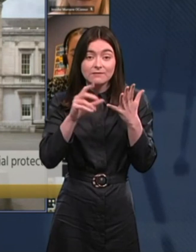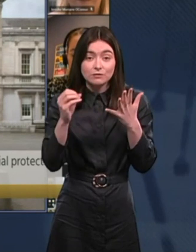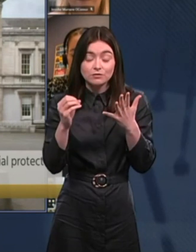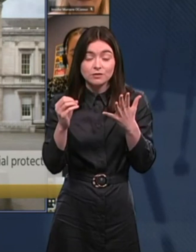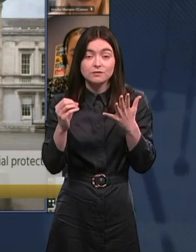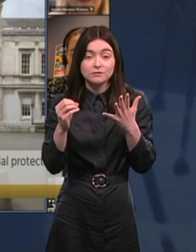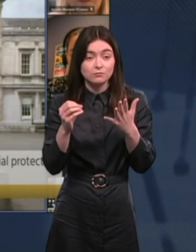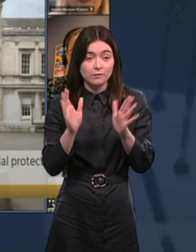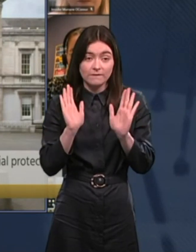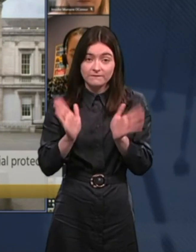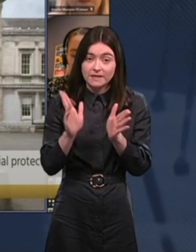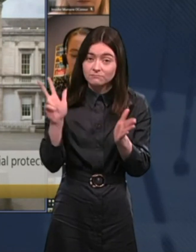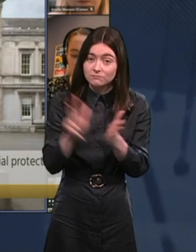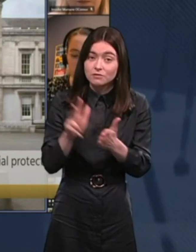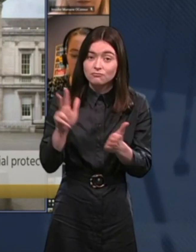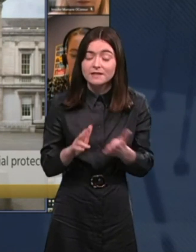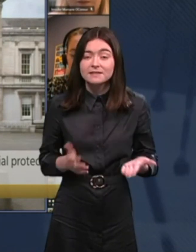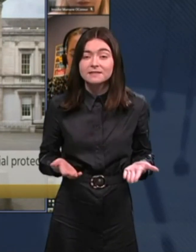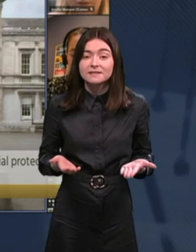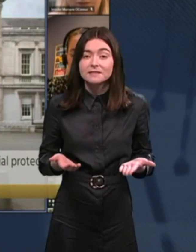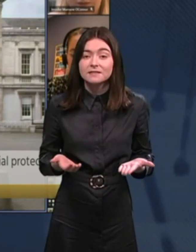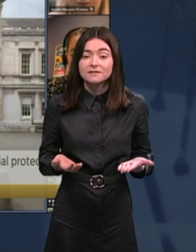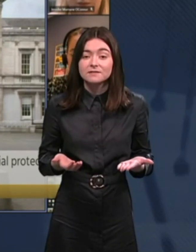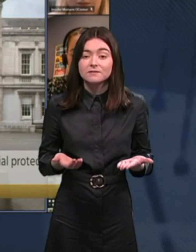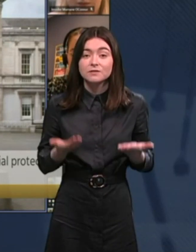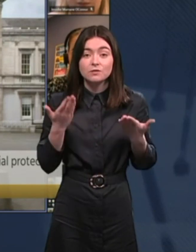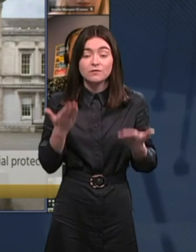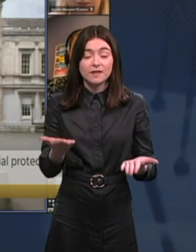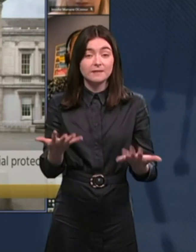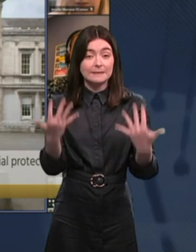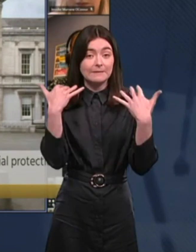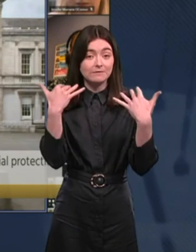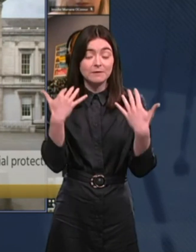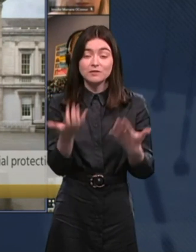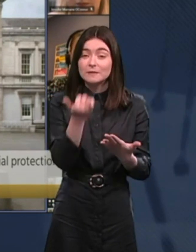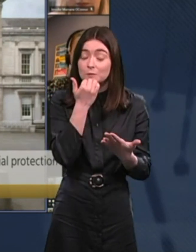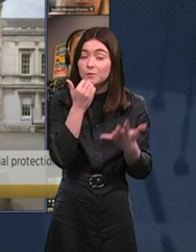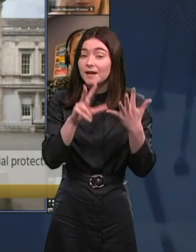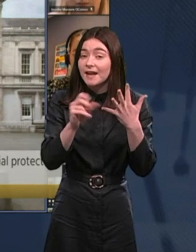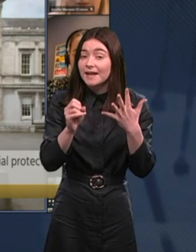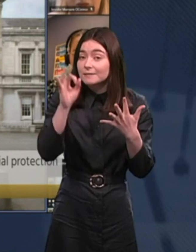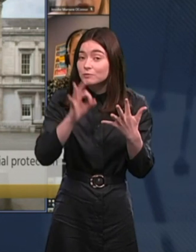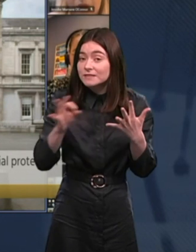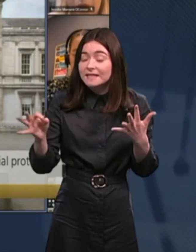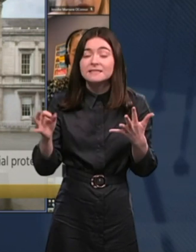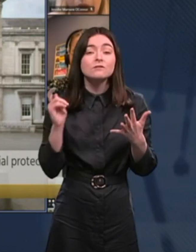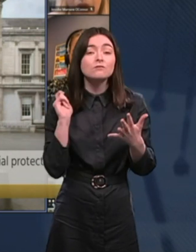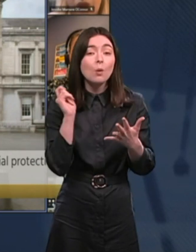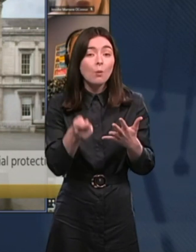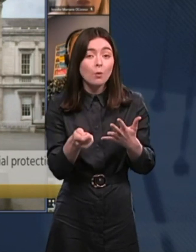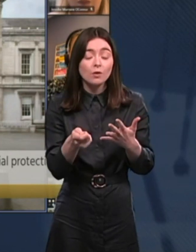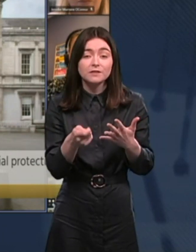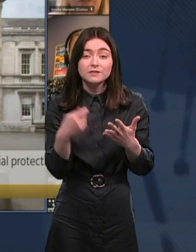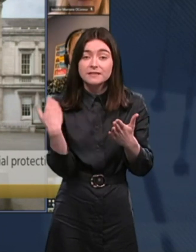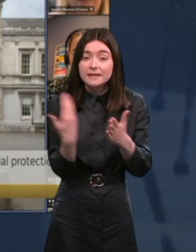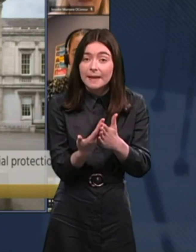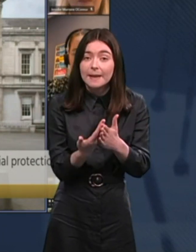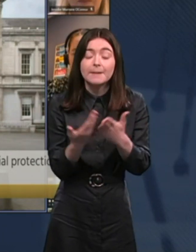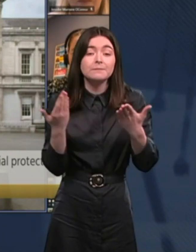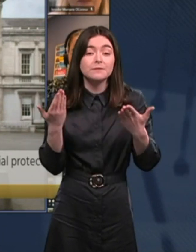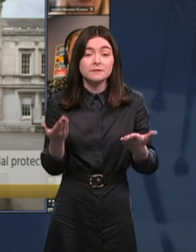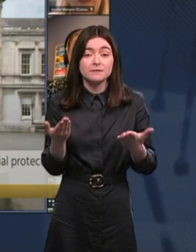2,712 were granted. So those are the facts, and 80% of awarded claims were given